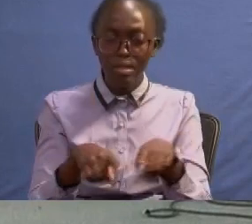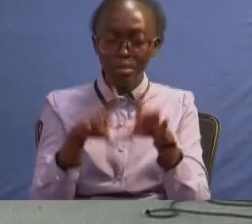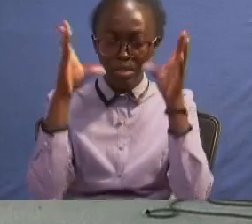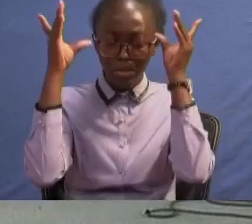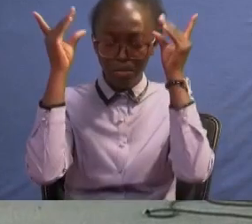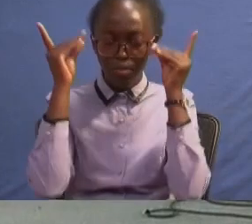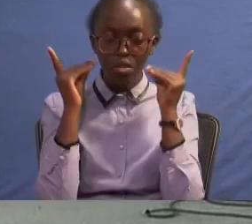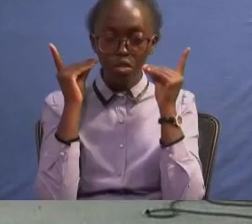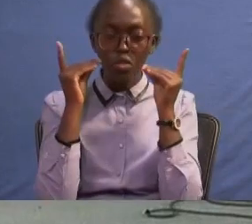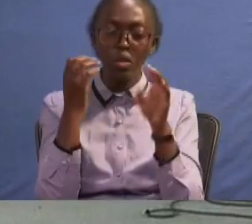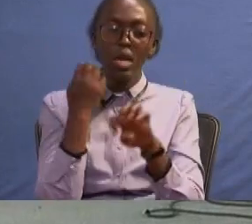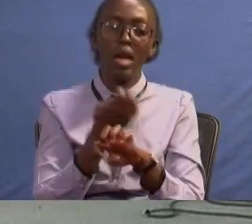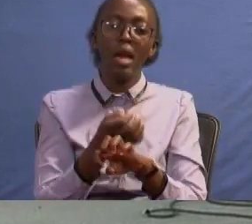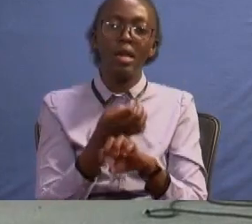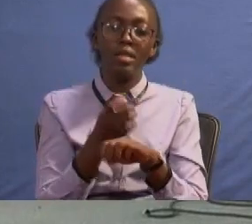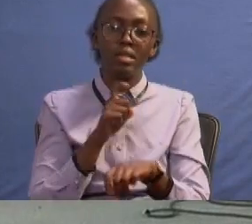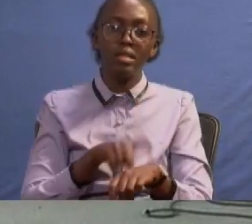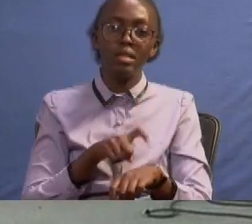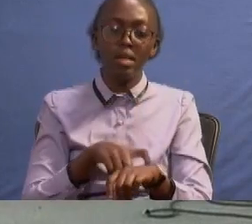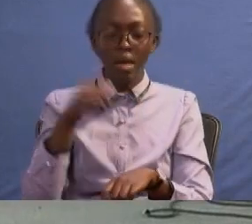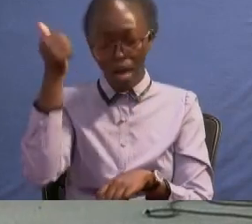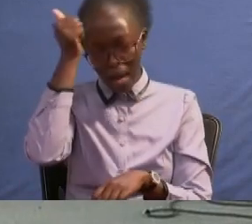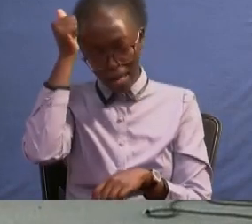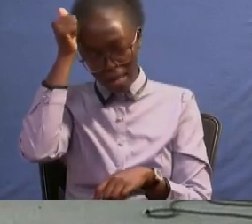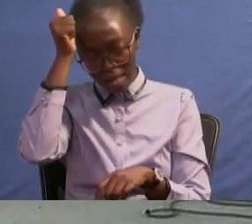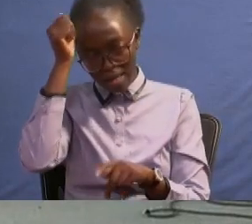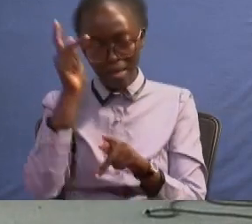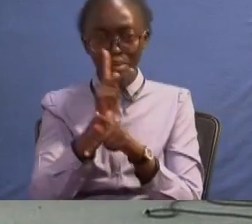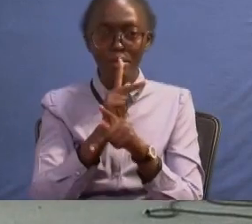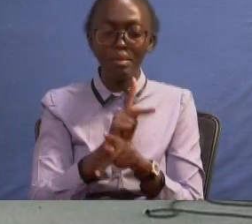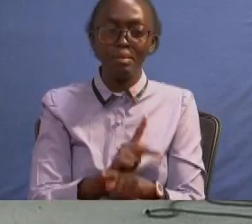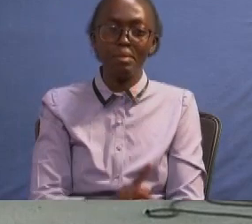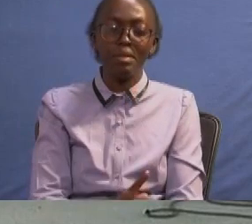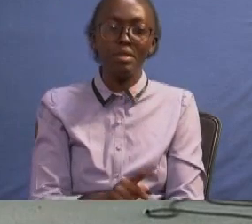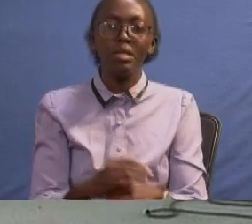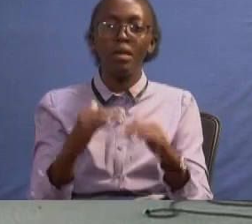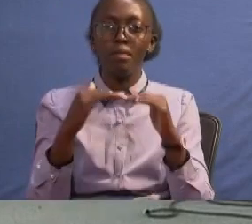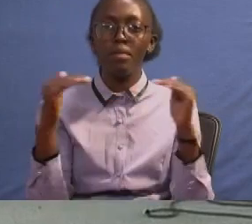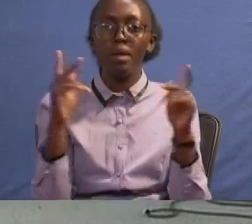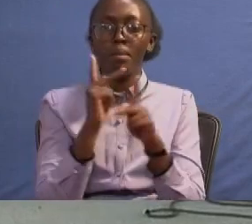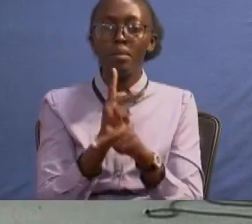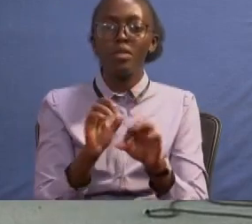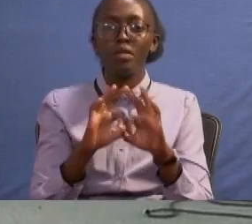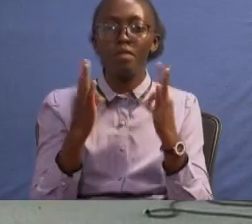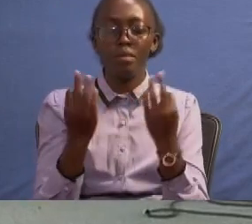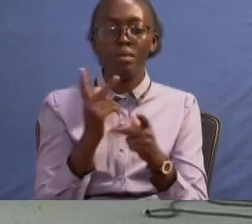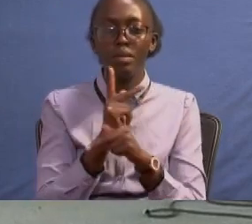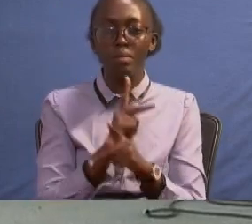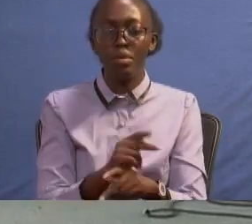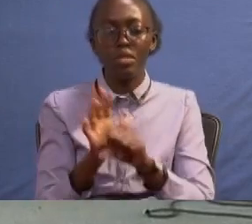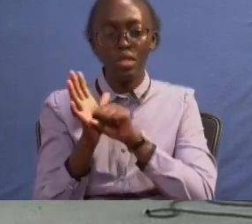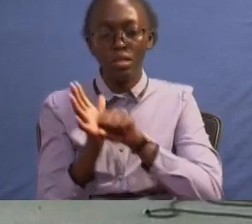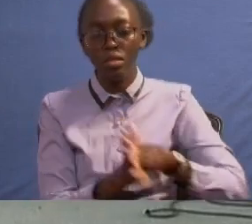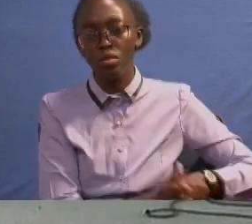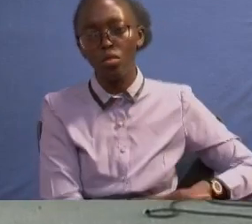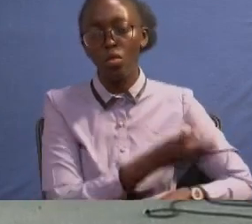depression, hardship, academic pressures, family and peer pressure, persecution,